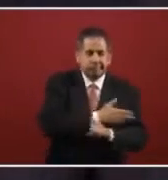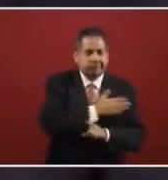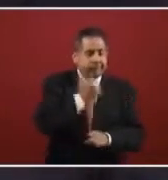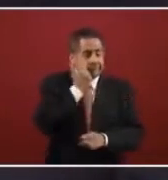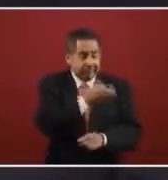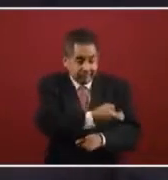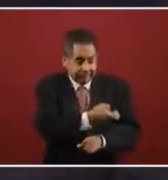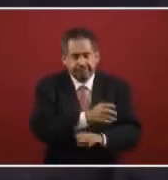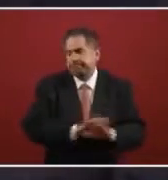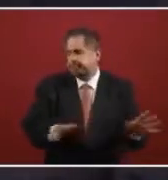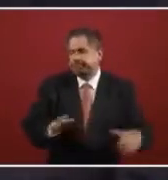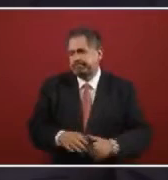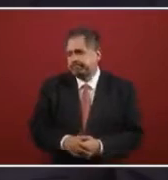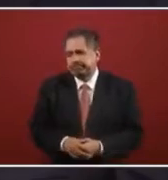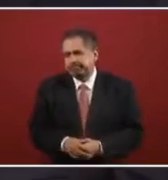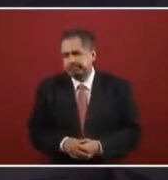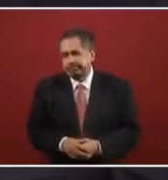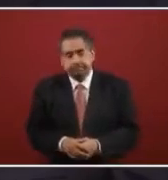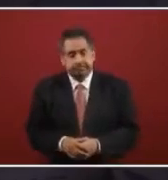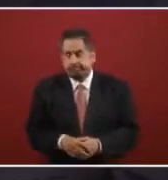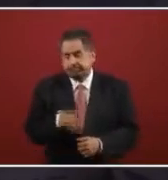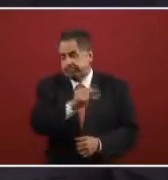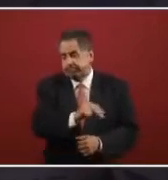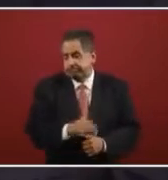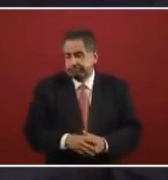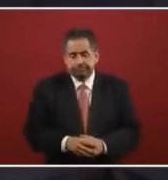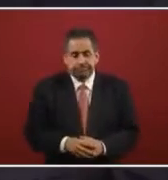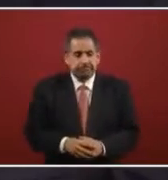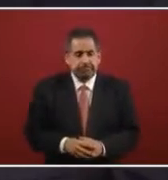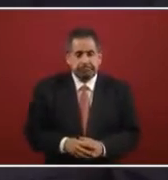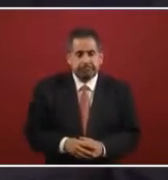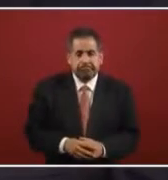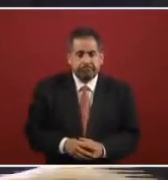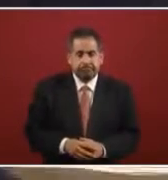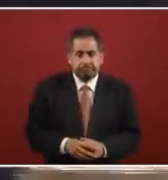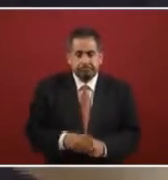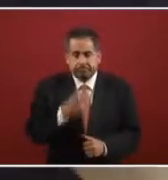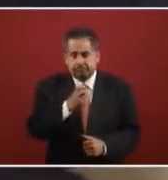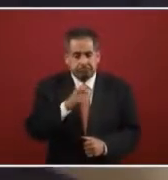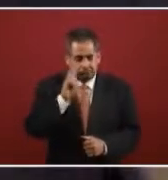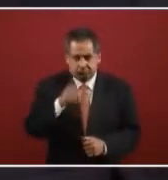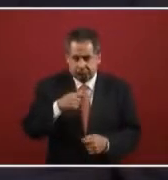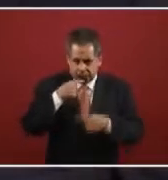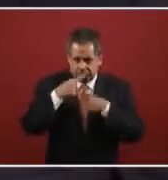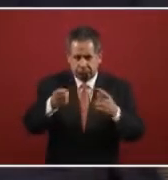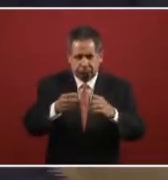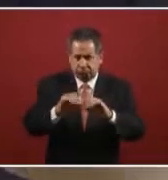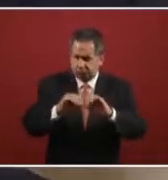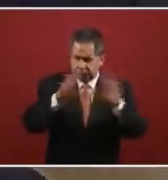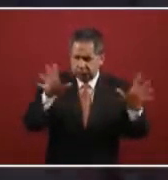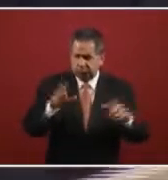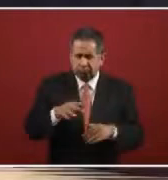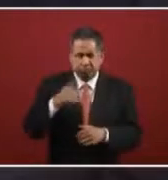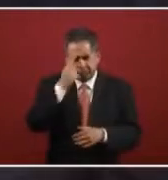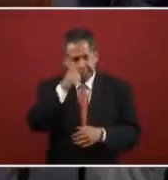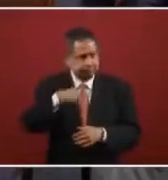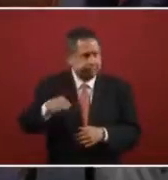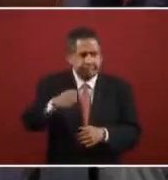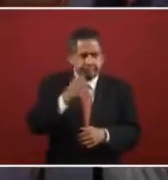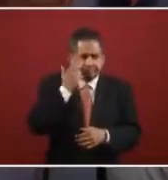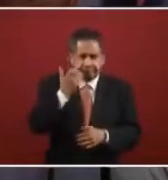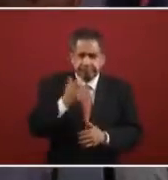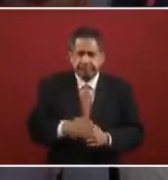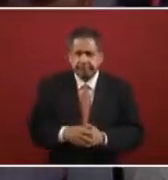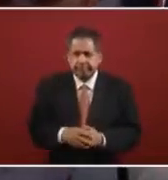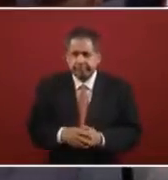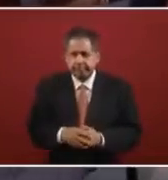eso, But if it's because, no. I mean, Y something esto lo corrupt. digo así con So toda I'm claridad telling para you que with all clarity, so